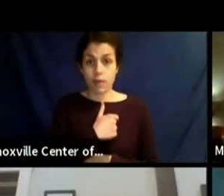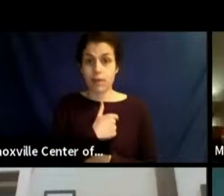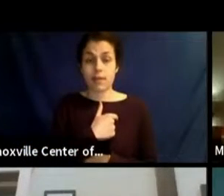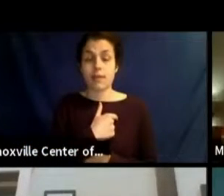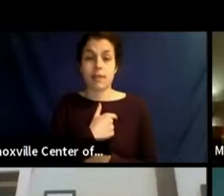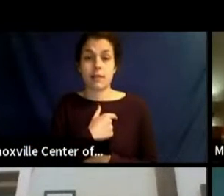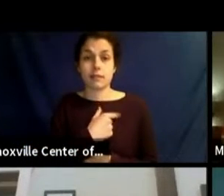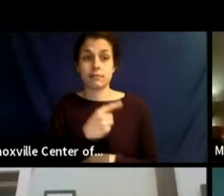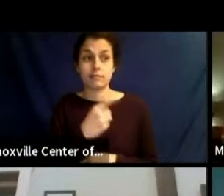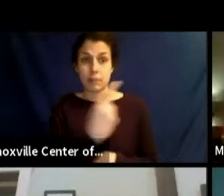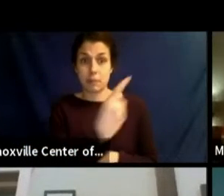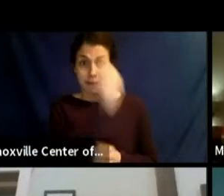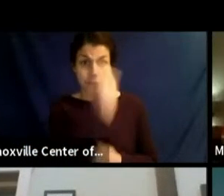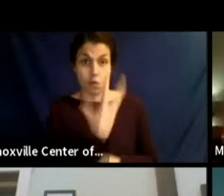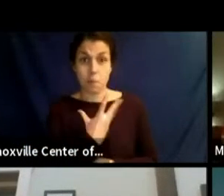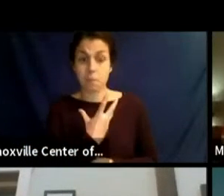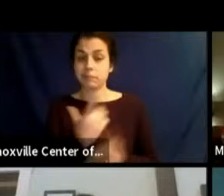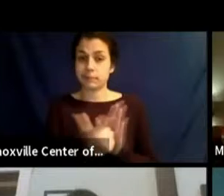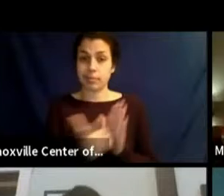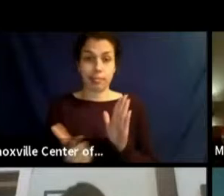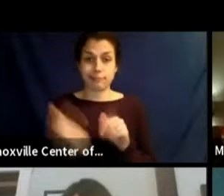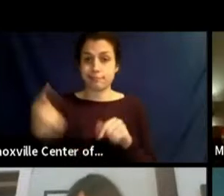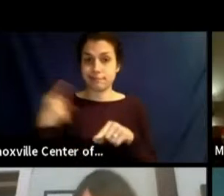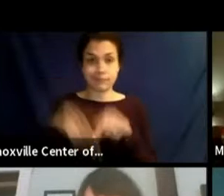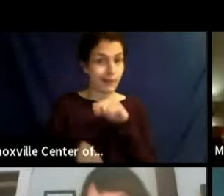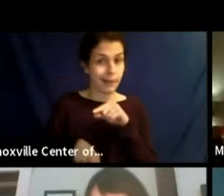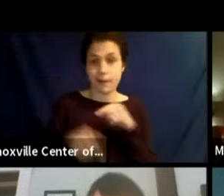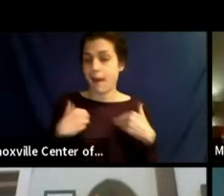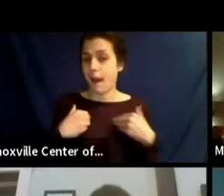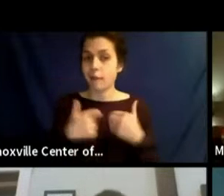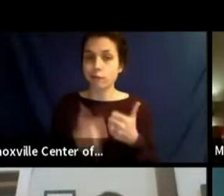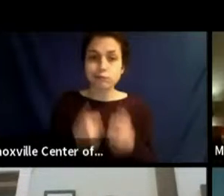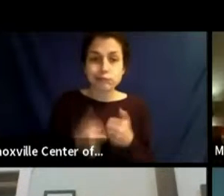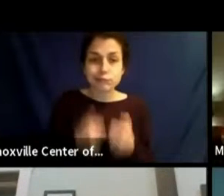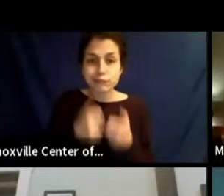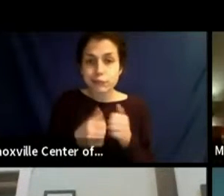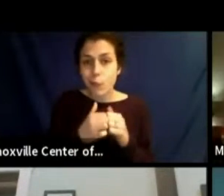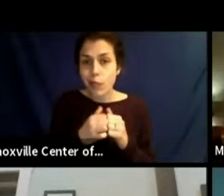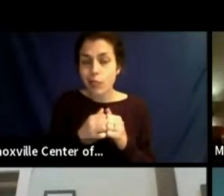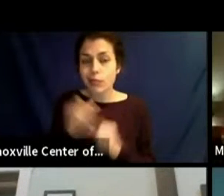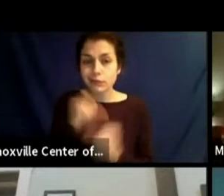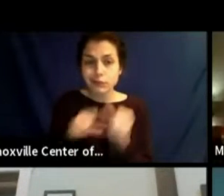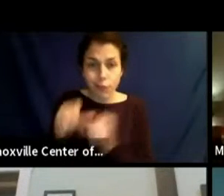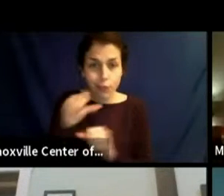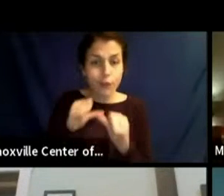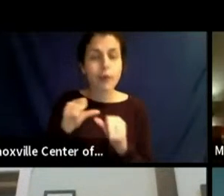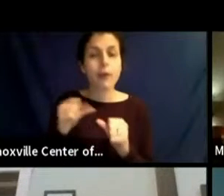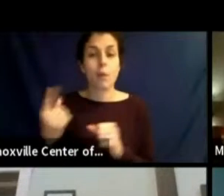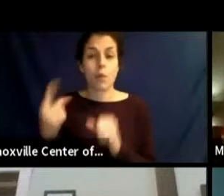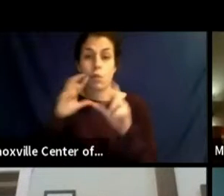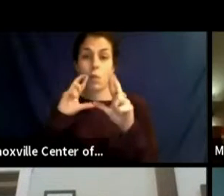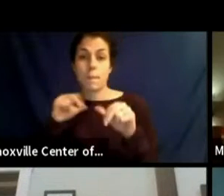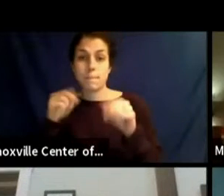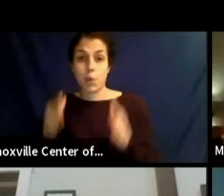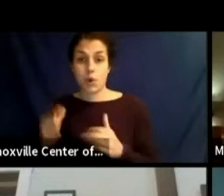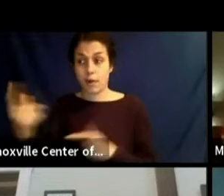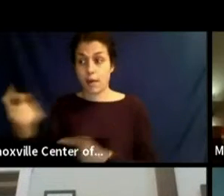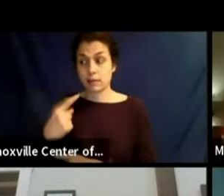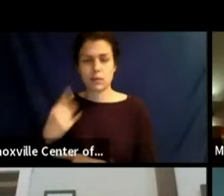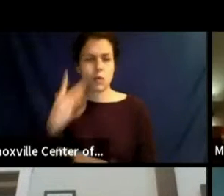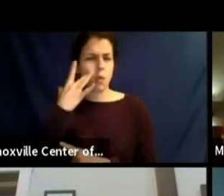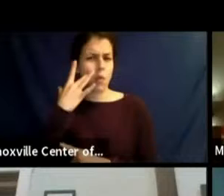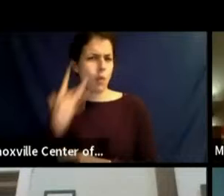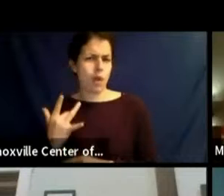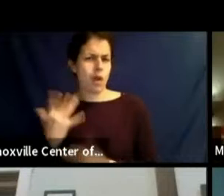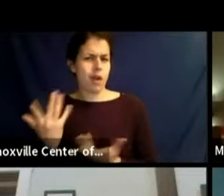legal. I have told that to a number of people who asked me, including a reporter yesterday, and they were wondering why were these put up. And I